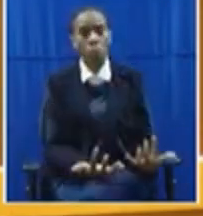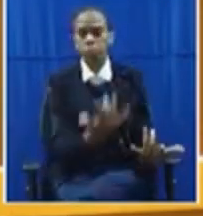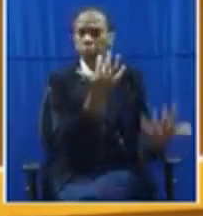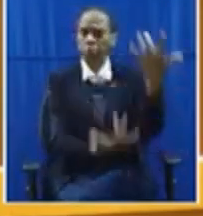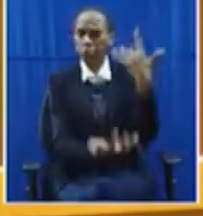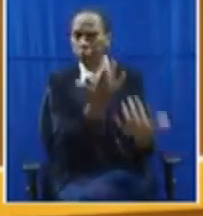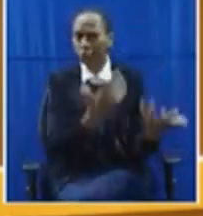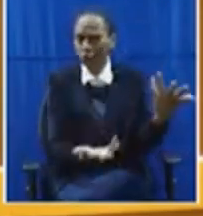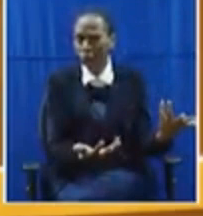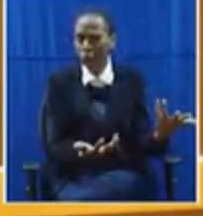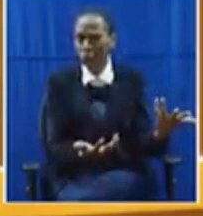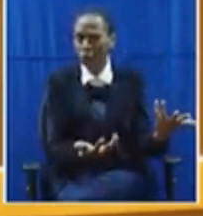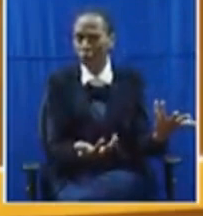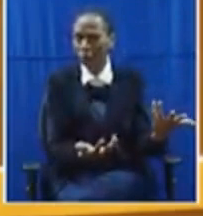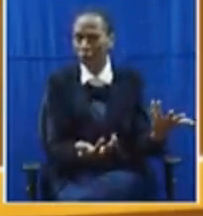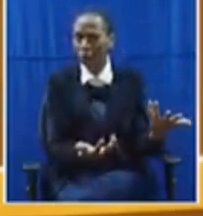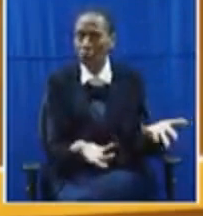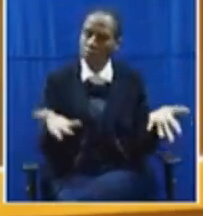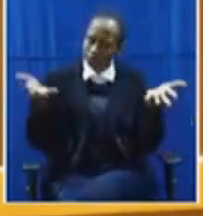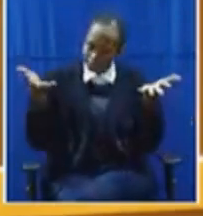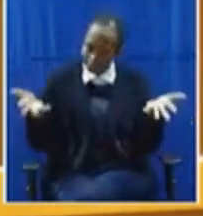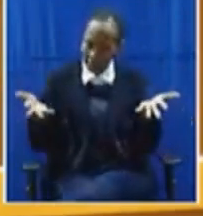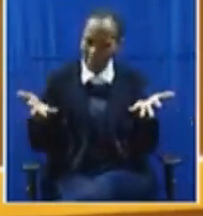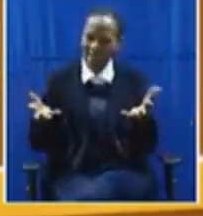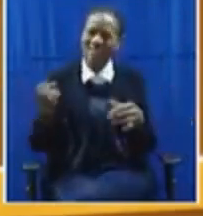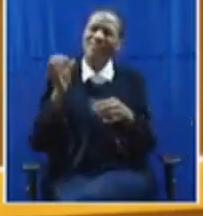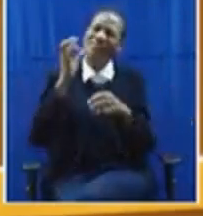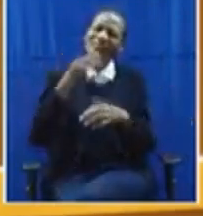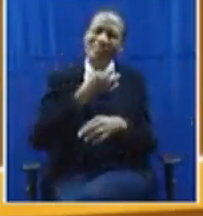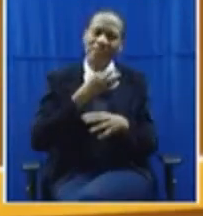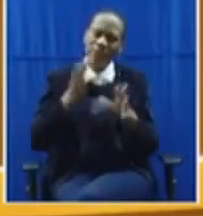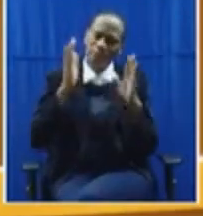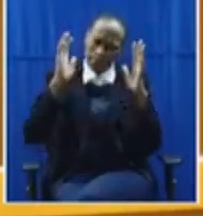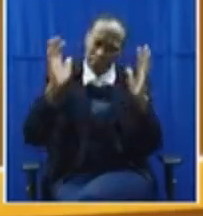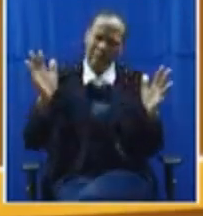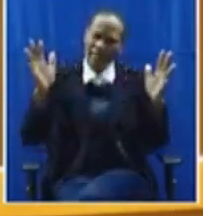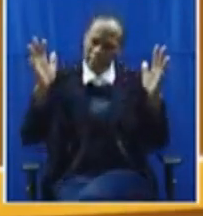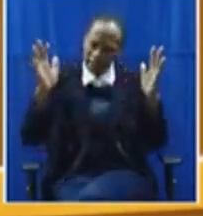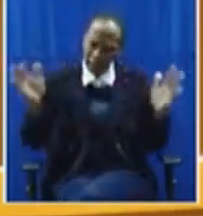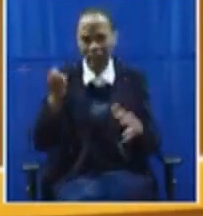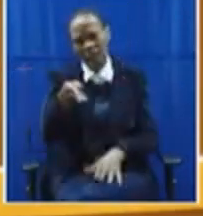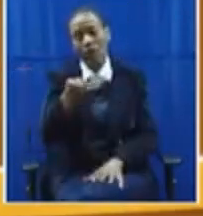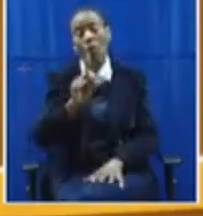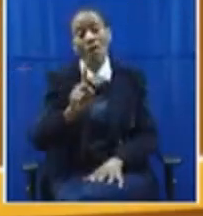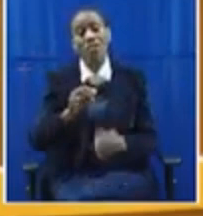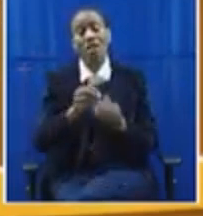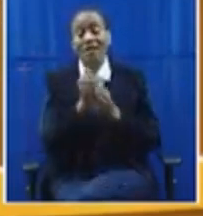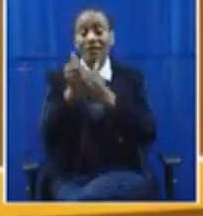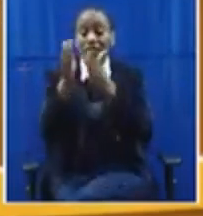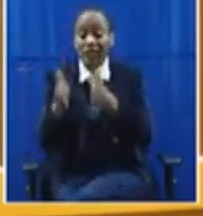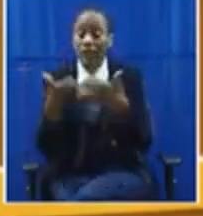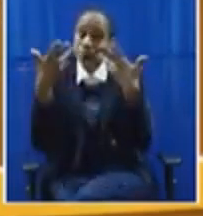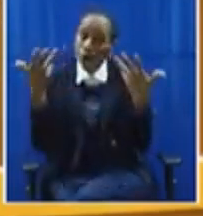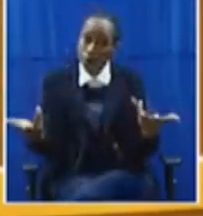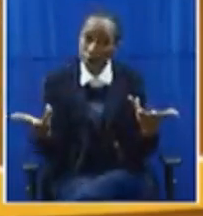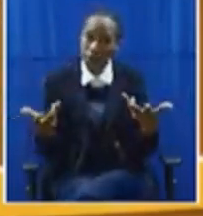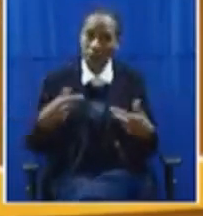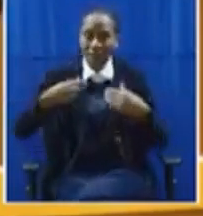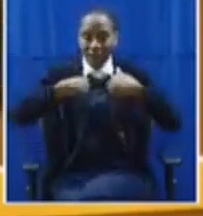then there is a big, bigger crisis. It is a crisis of leadership. It is a crisis of leadership for